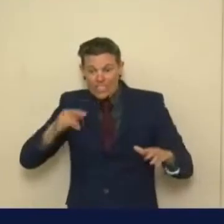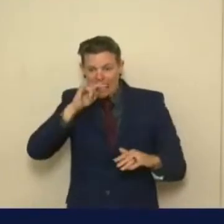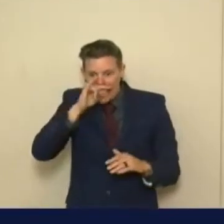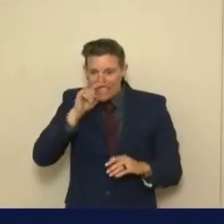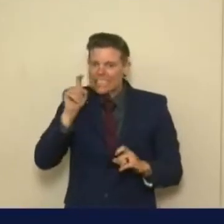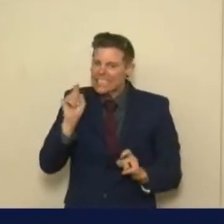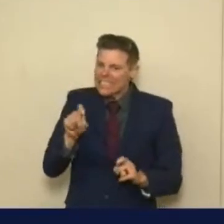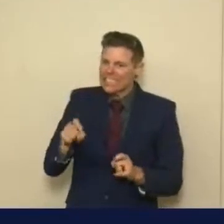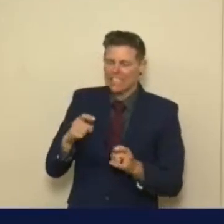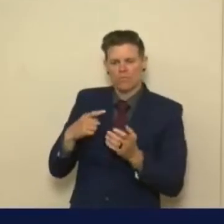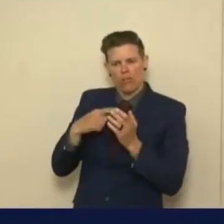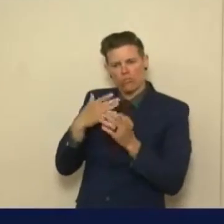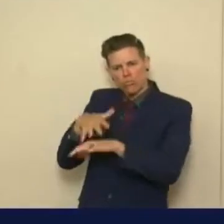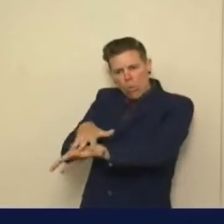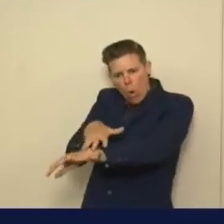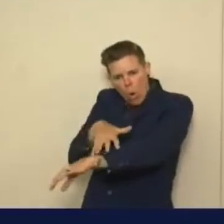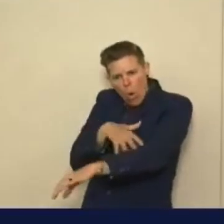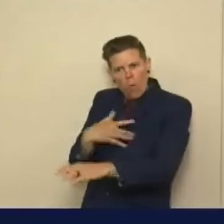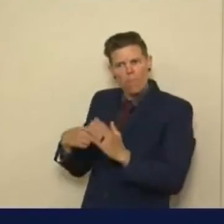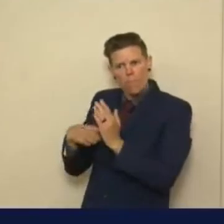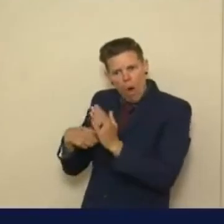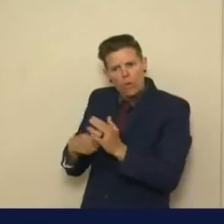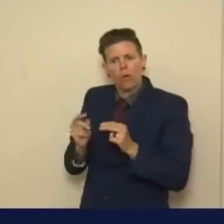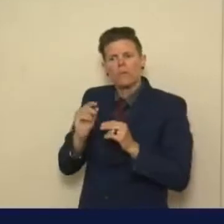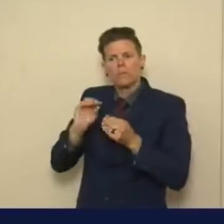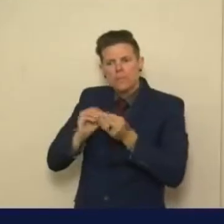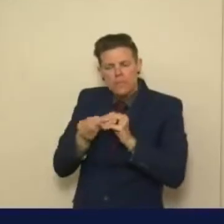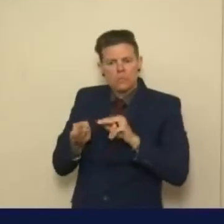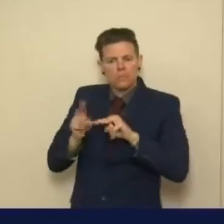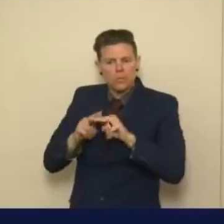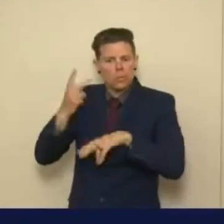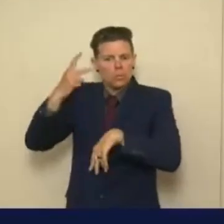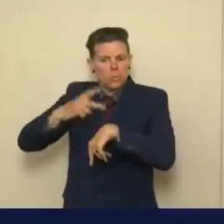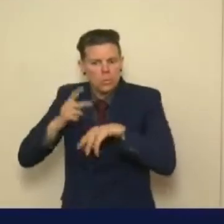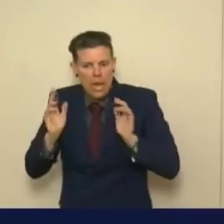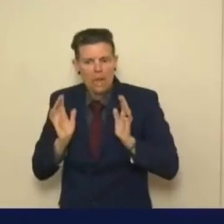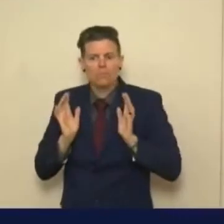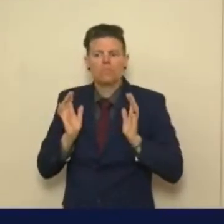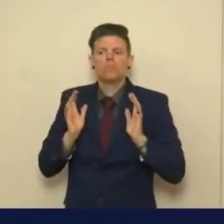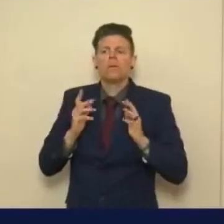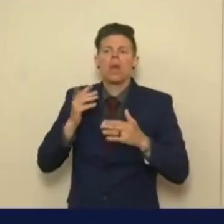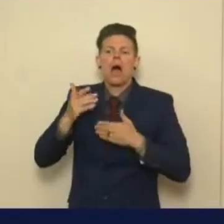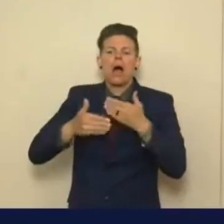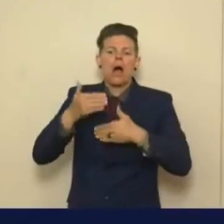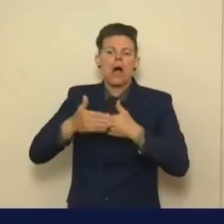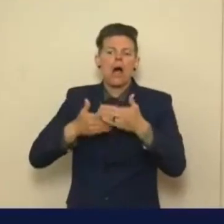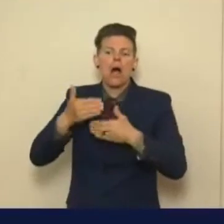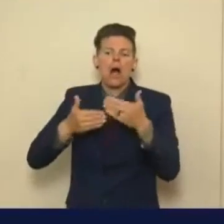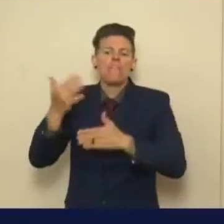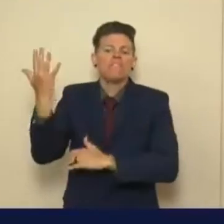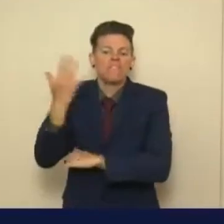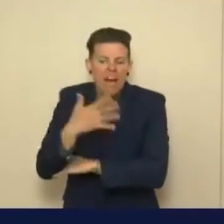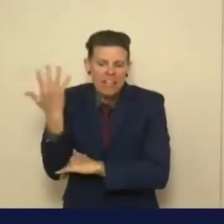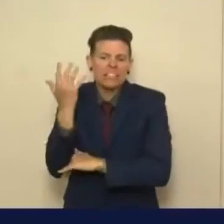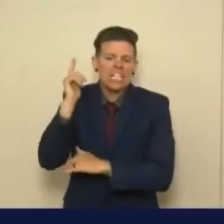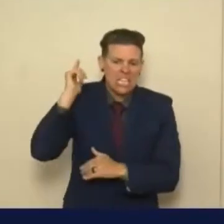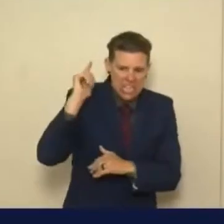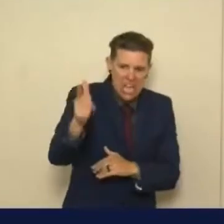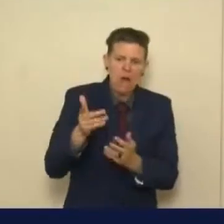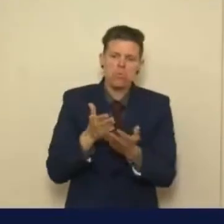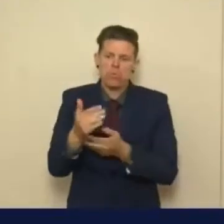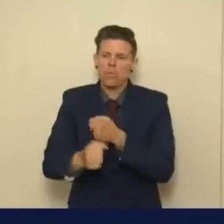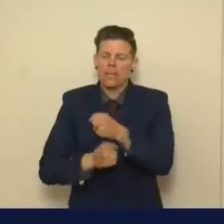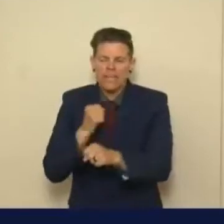to a 5-day school week as quickly as possible. And I also want to point out that when folks are talking to us,